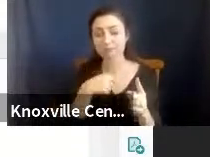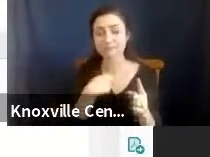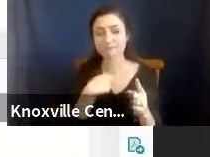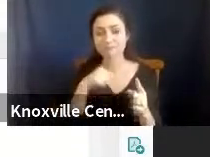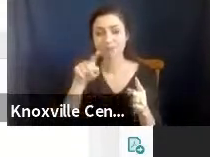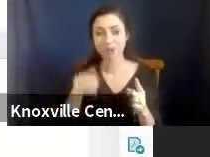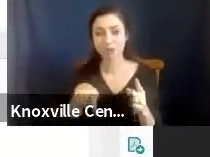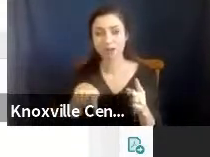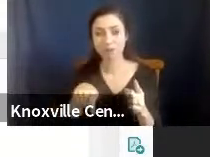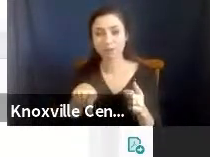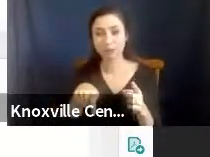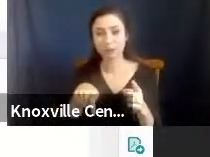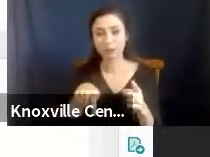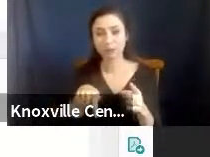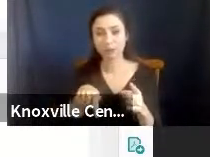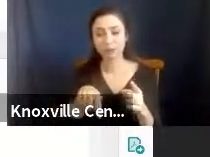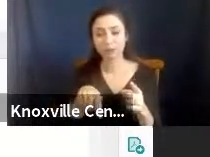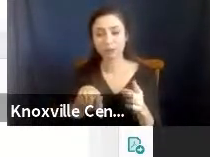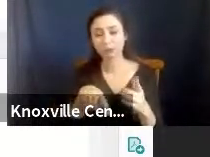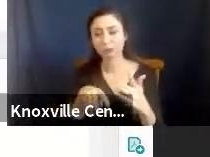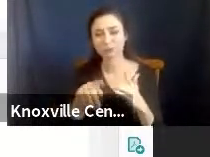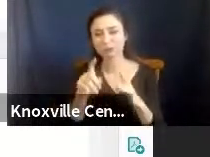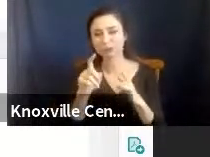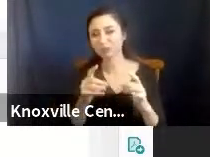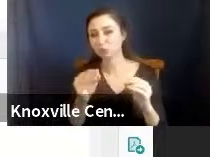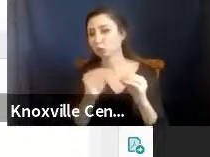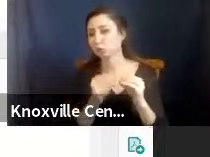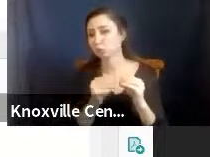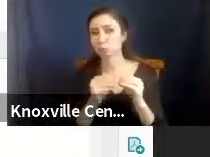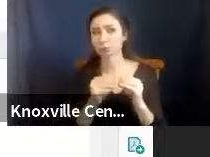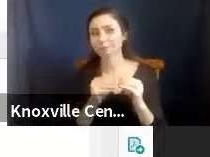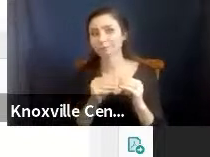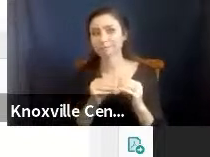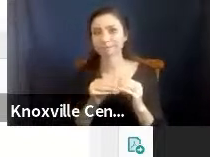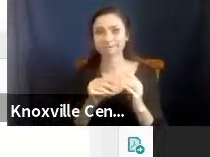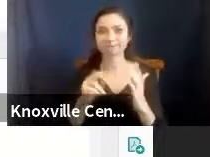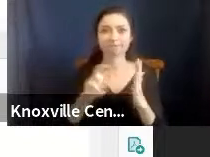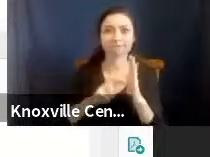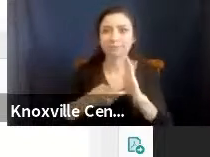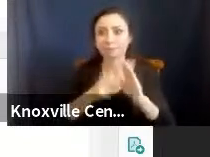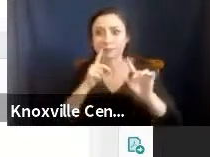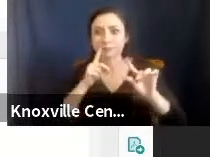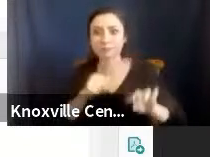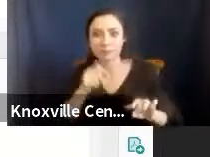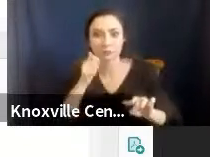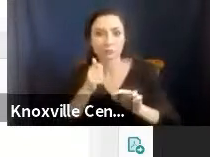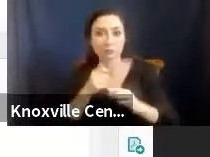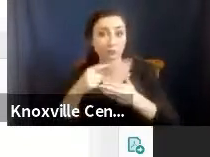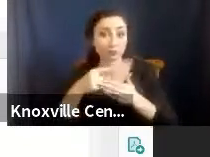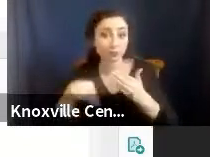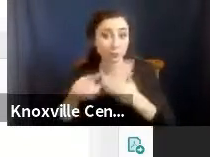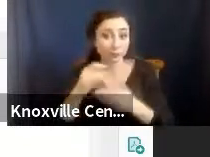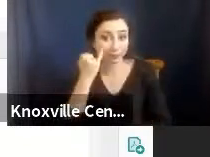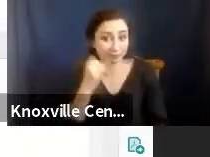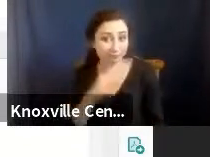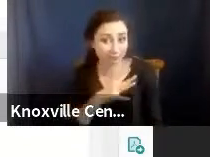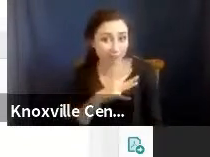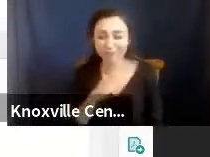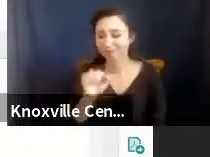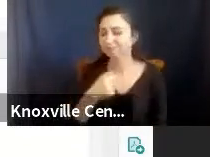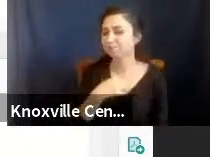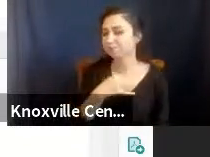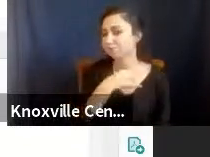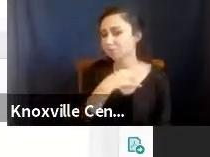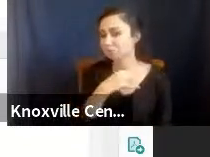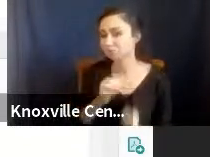have to get you a more definitive answer next week, if that's okay. Sure. I'm just kind of curious as to how it's working,